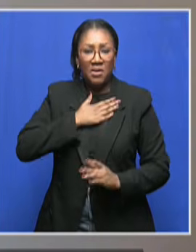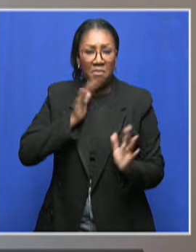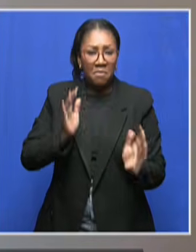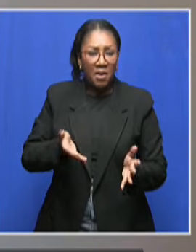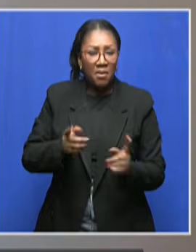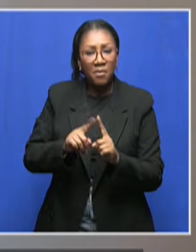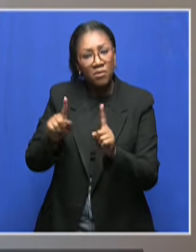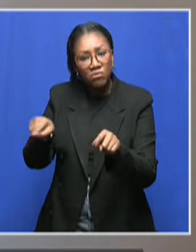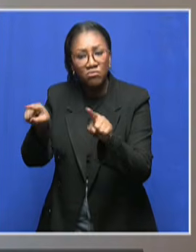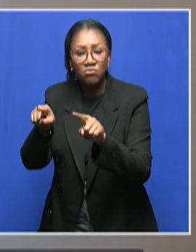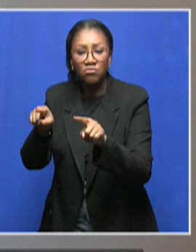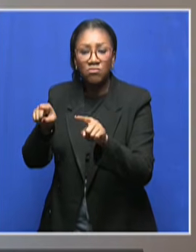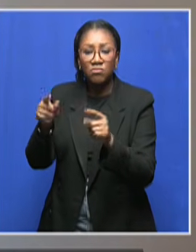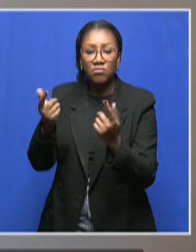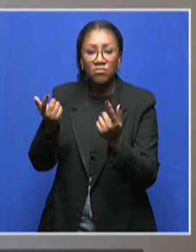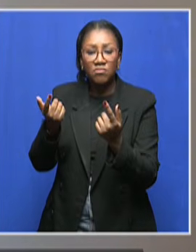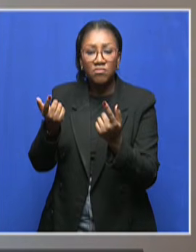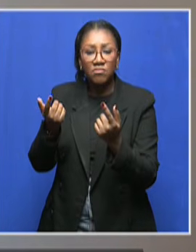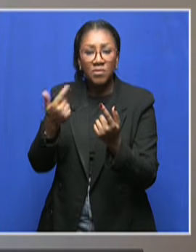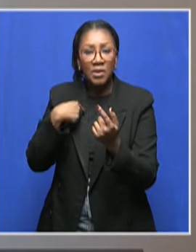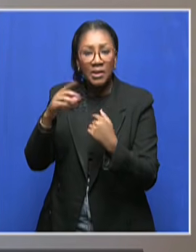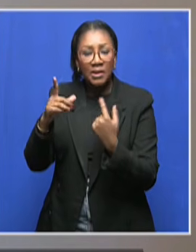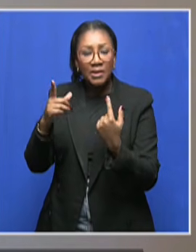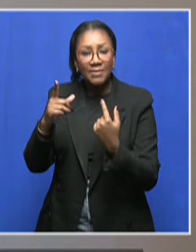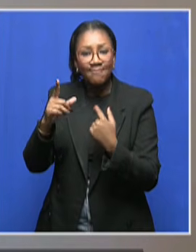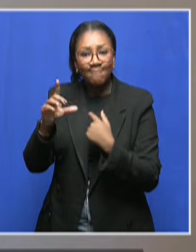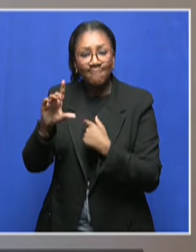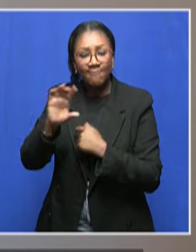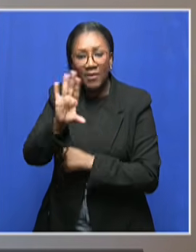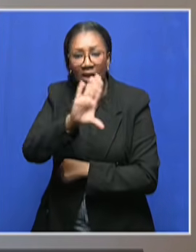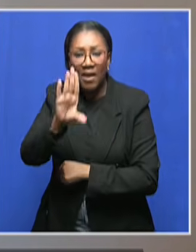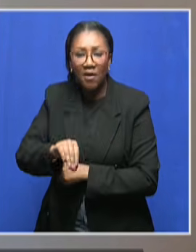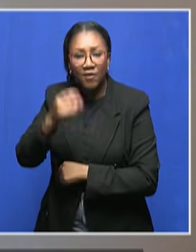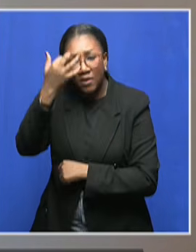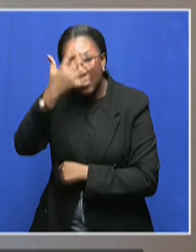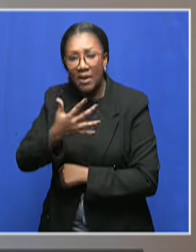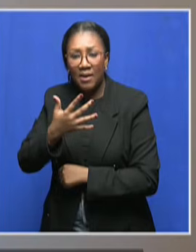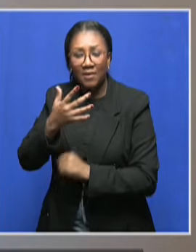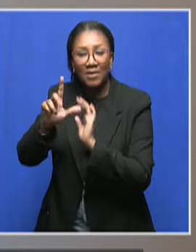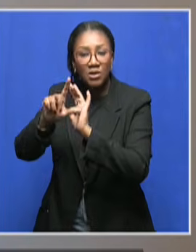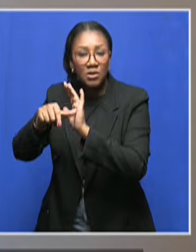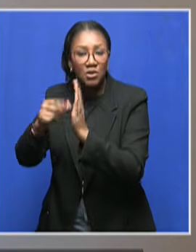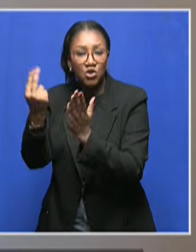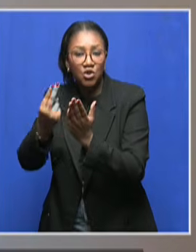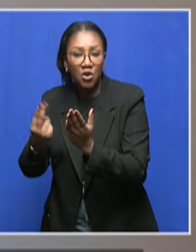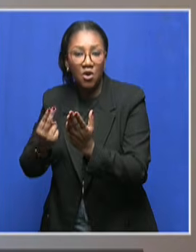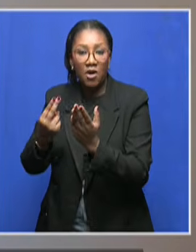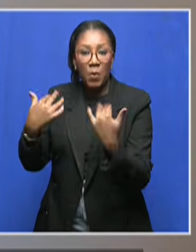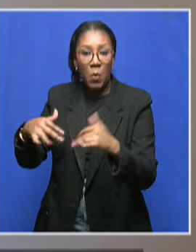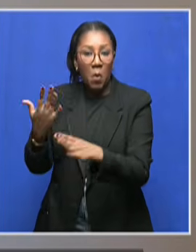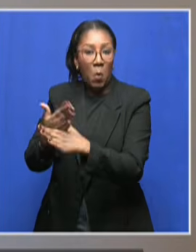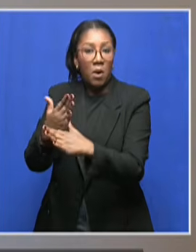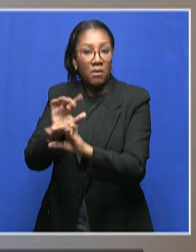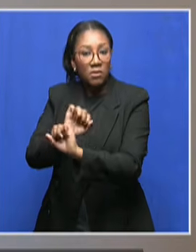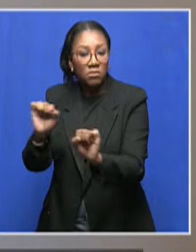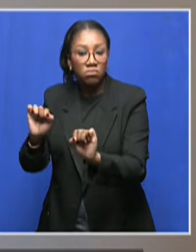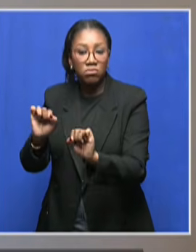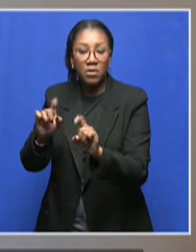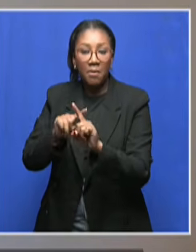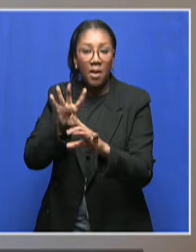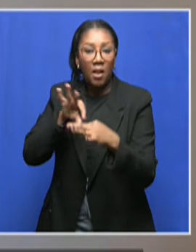about appreciating, you know, what African design is about and African craftsmanship. And like you said, it's linked to